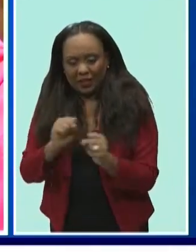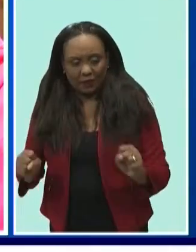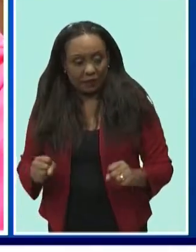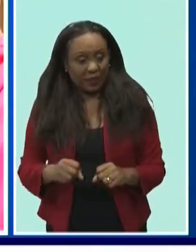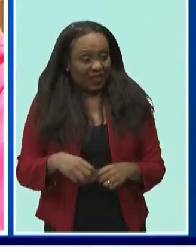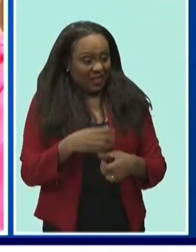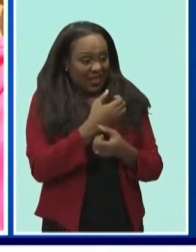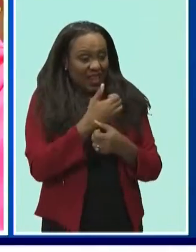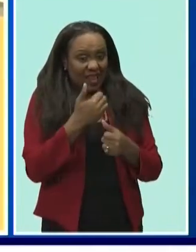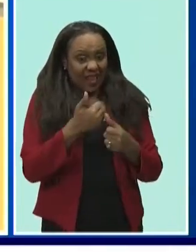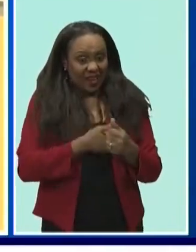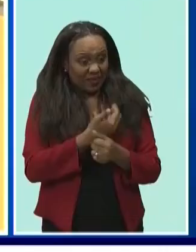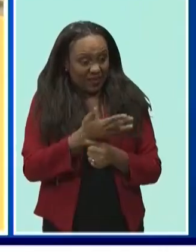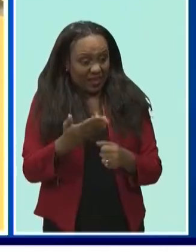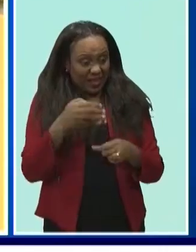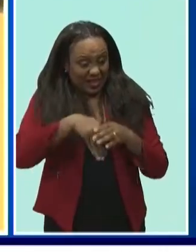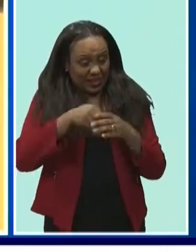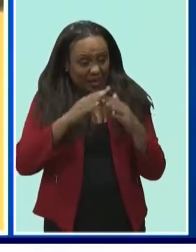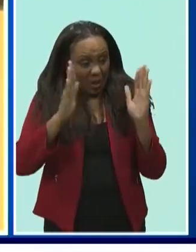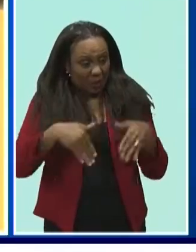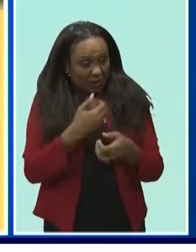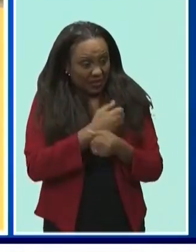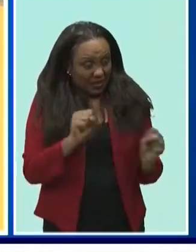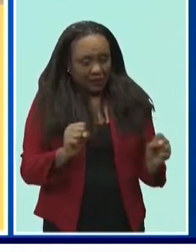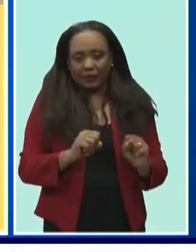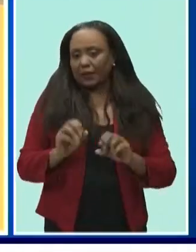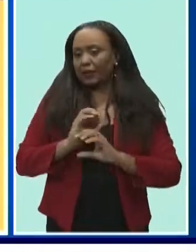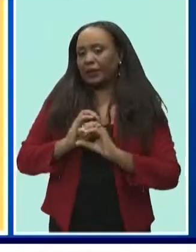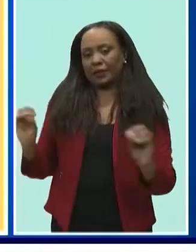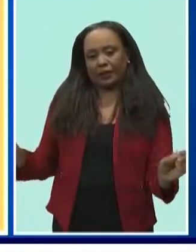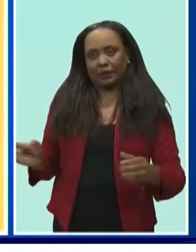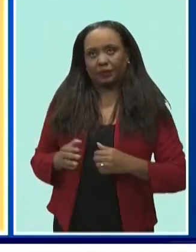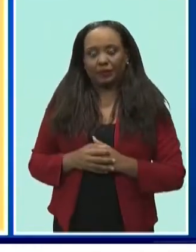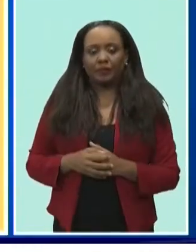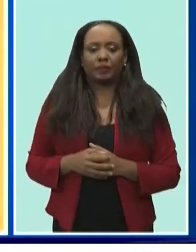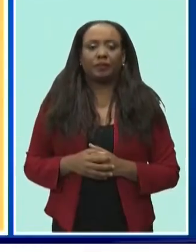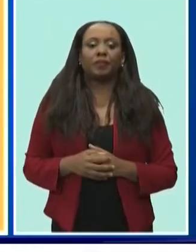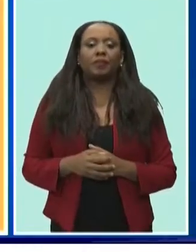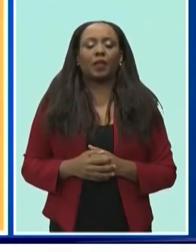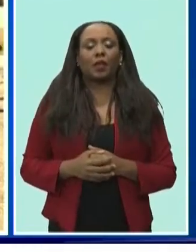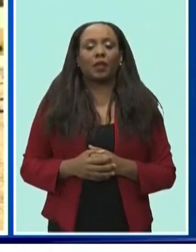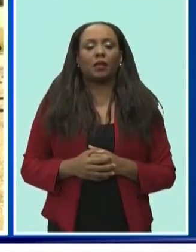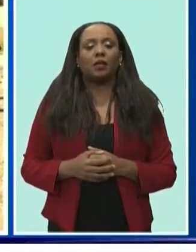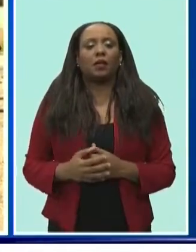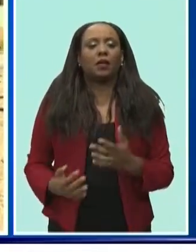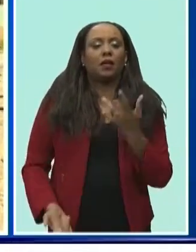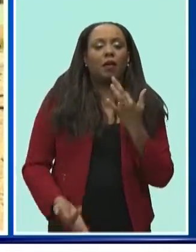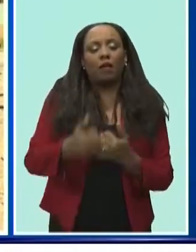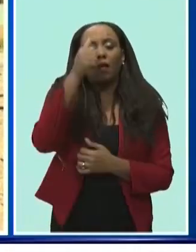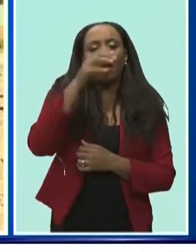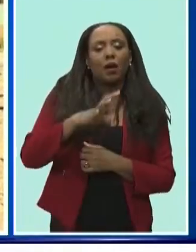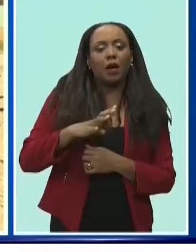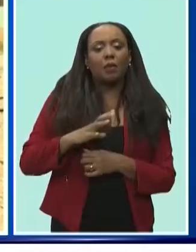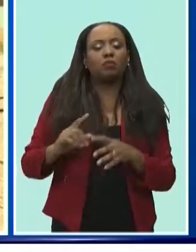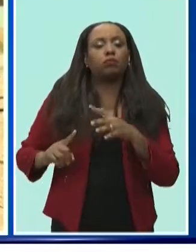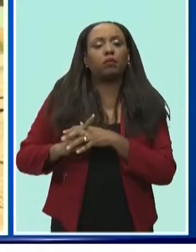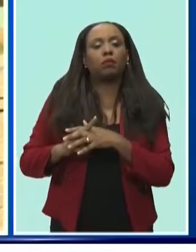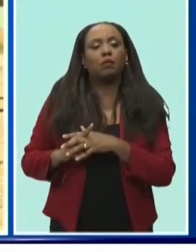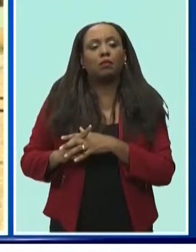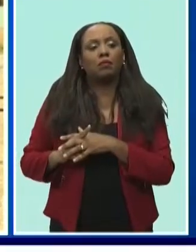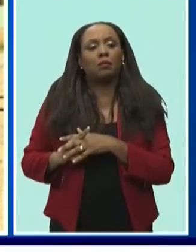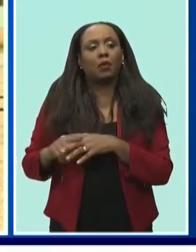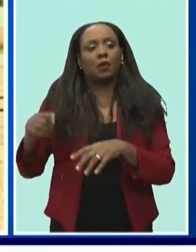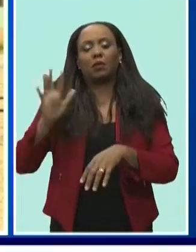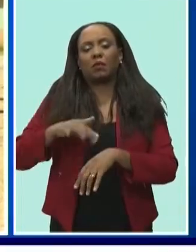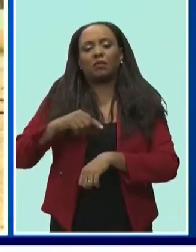safe, nothing whatsoever. 8 officers from the Bridgetown station with 2 fire tenders responded to the call about 20 minutes to 9.